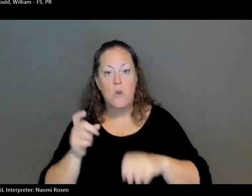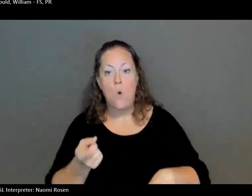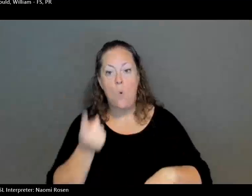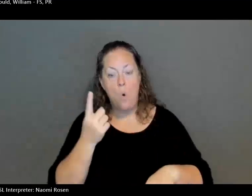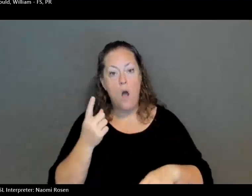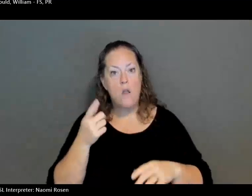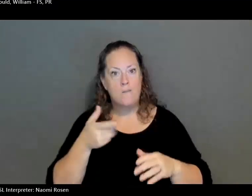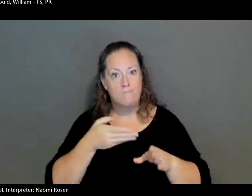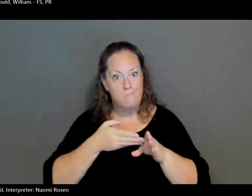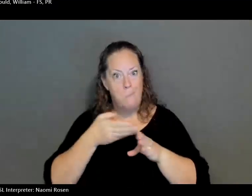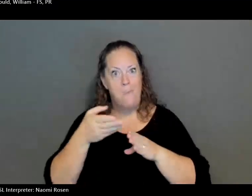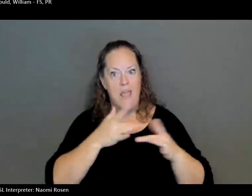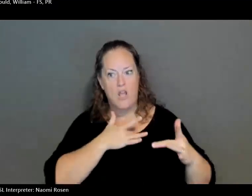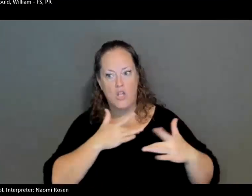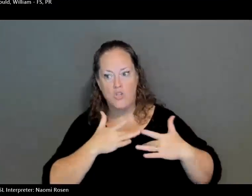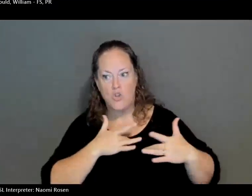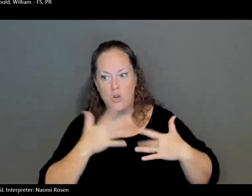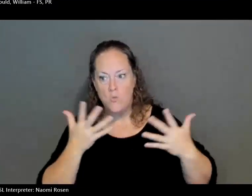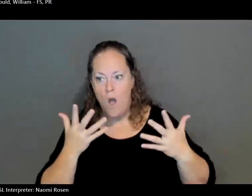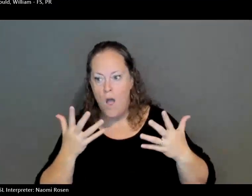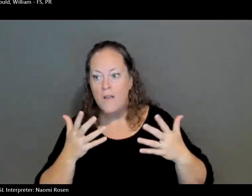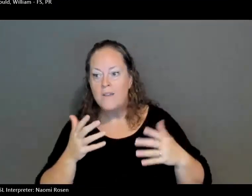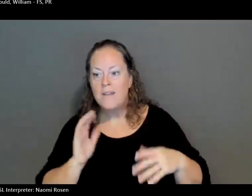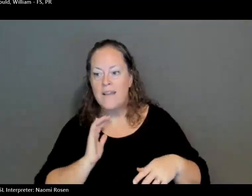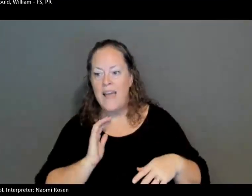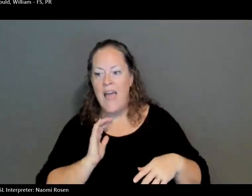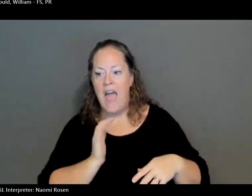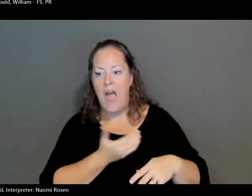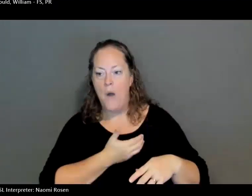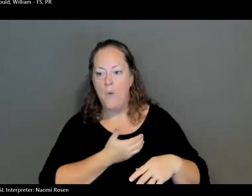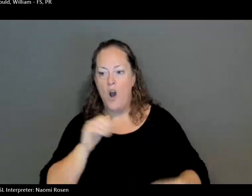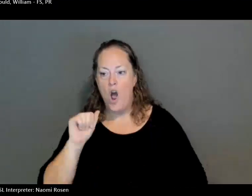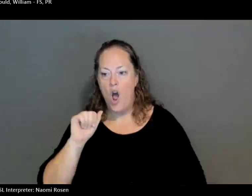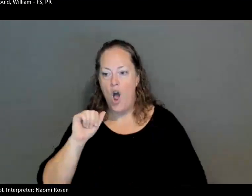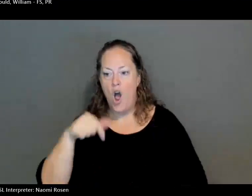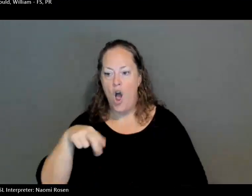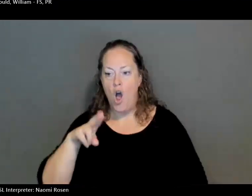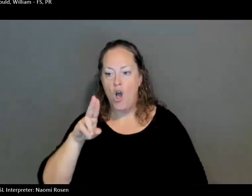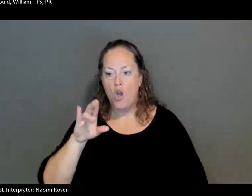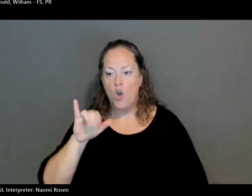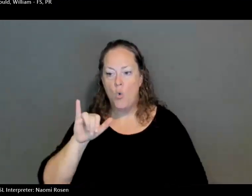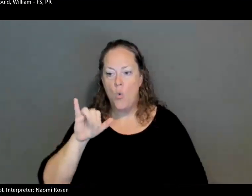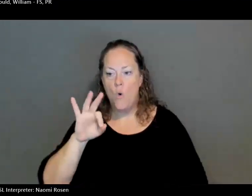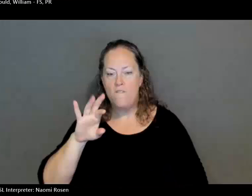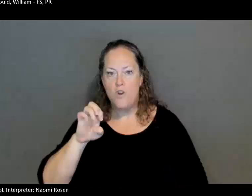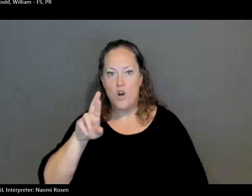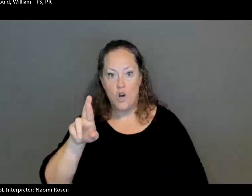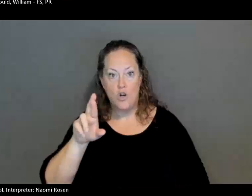our aquifers, I think it's one. And yes.